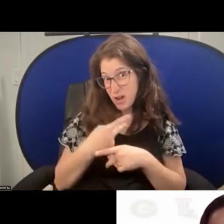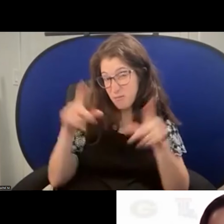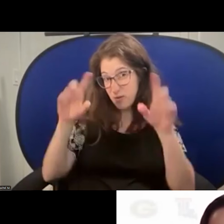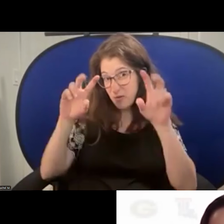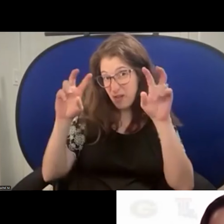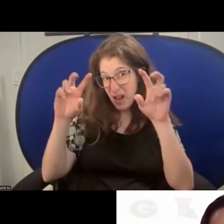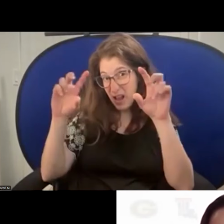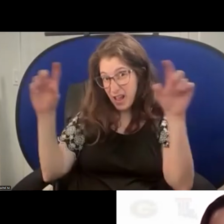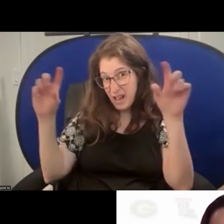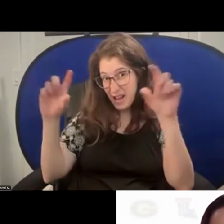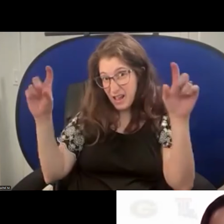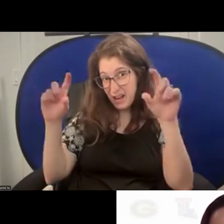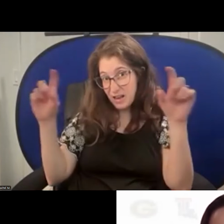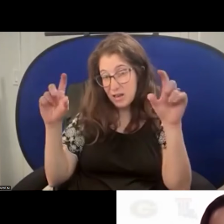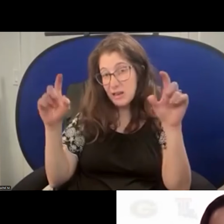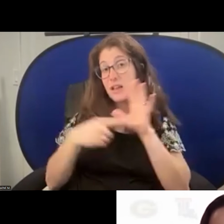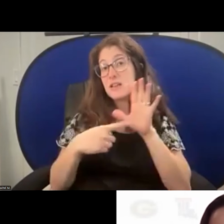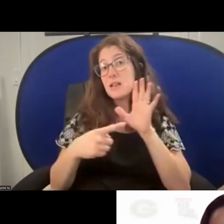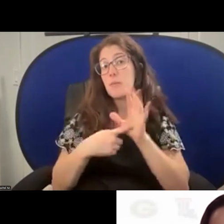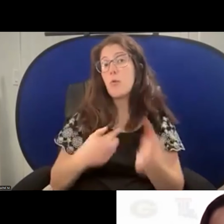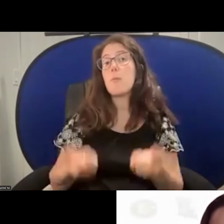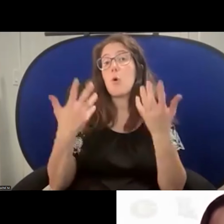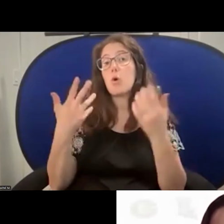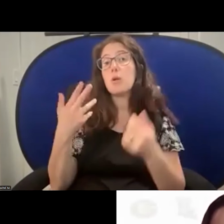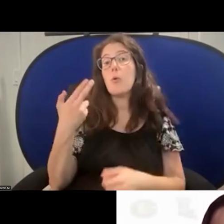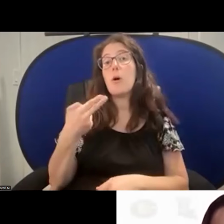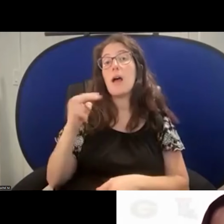multiple heading number 3.